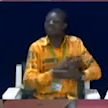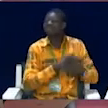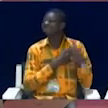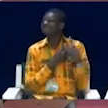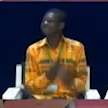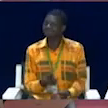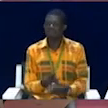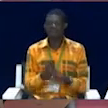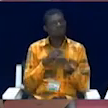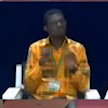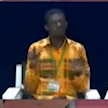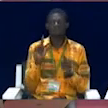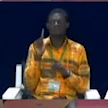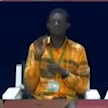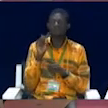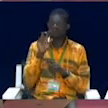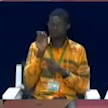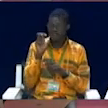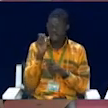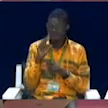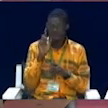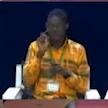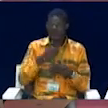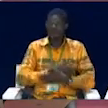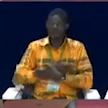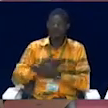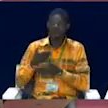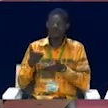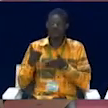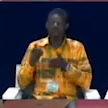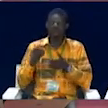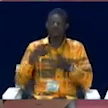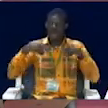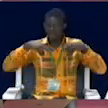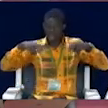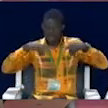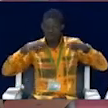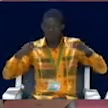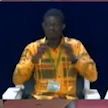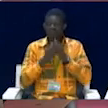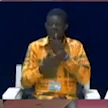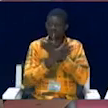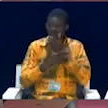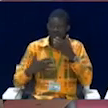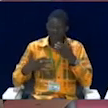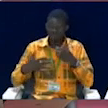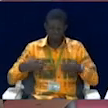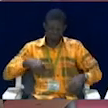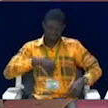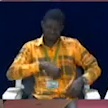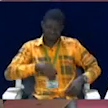But in 2012, one of the babies was diagnosed with a blocked intestine.